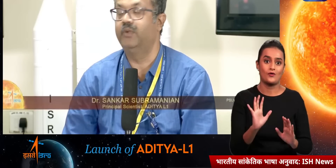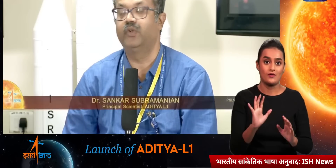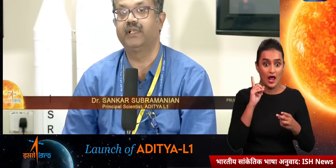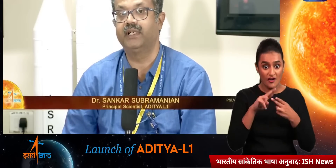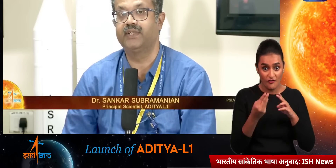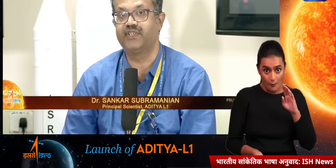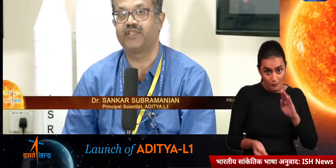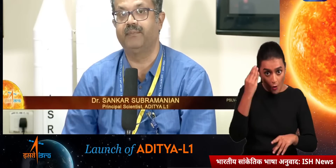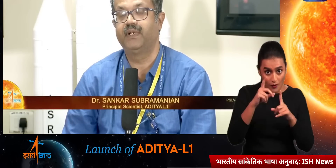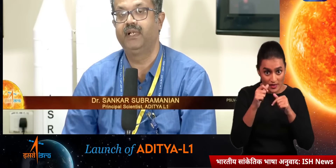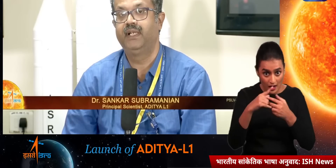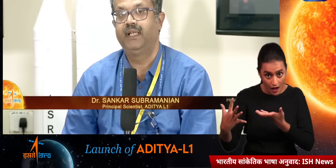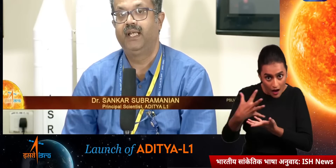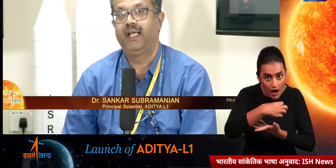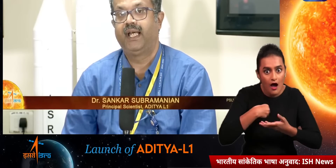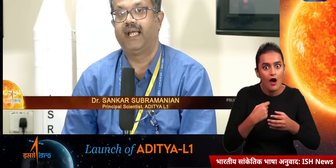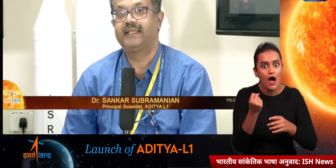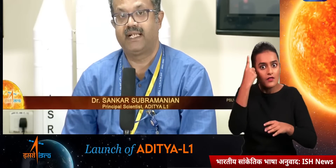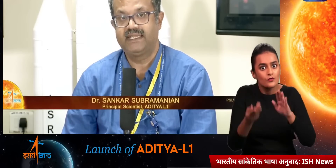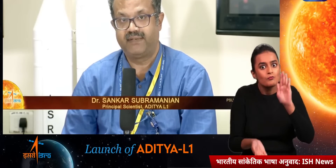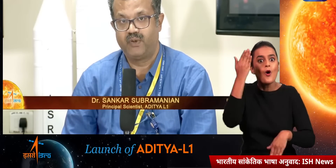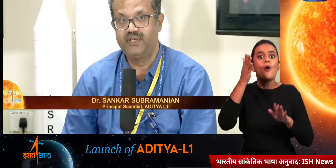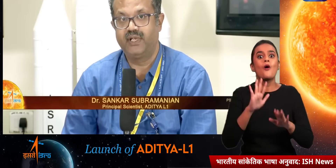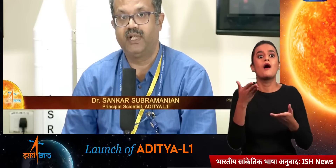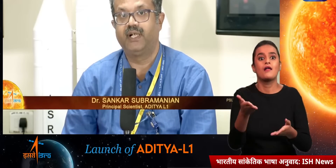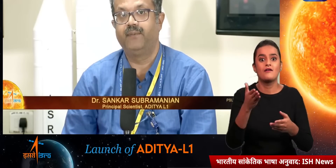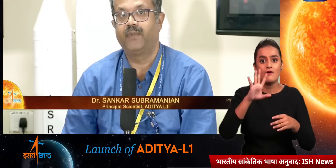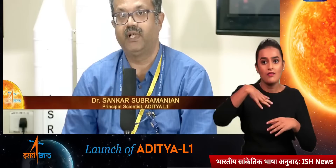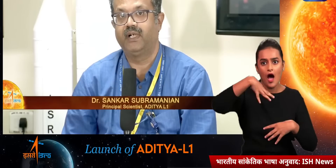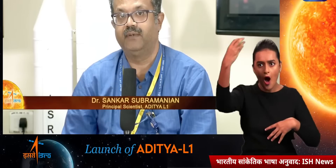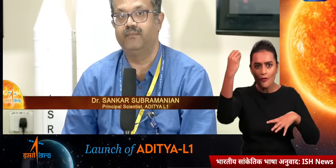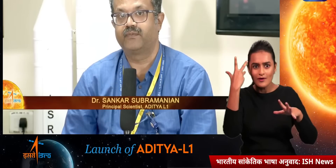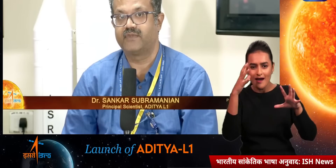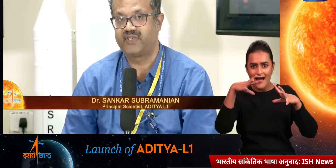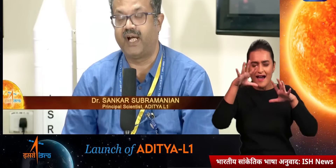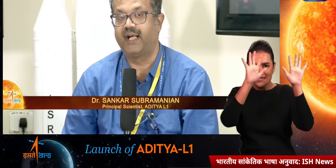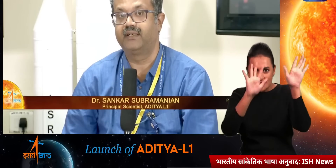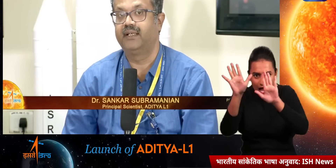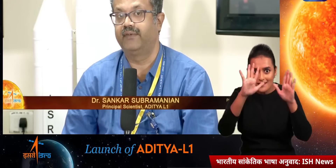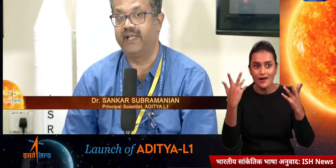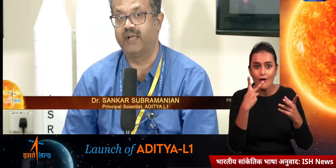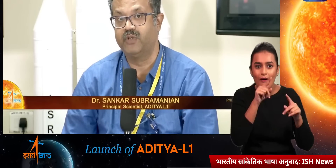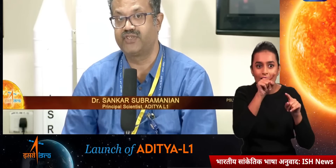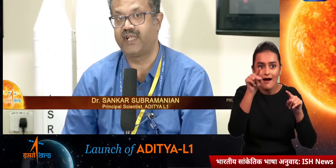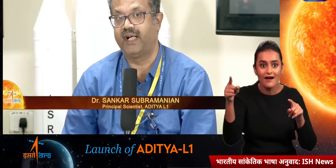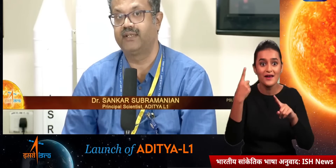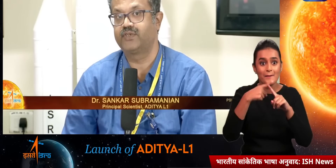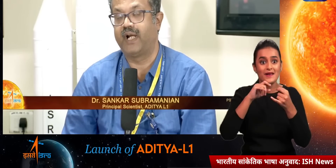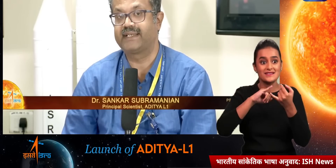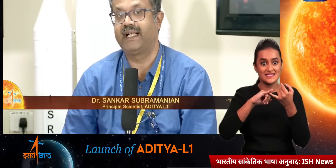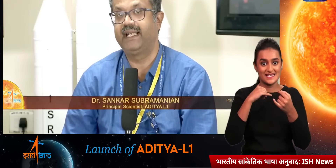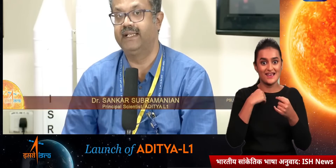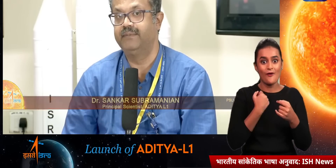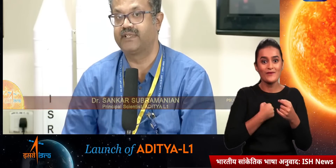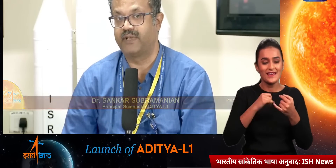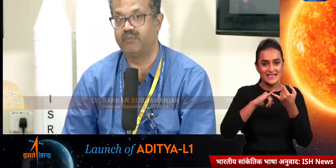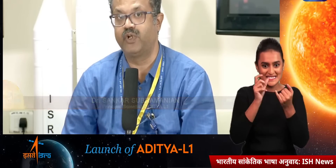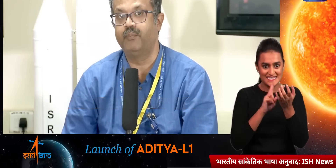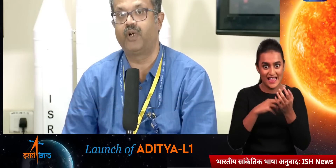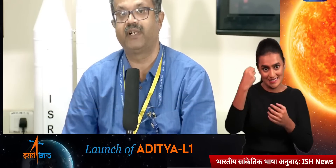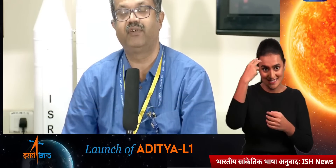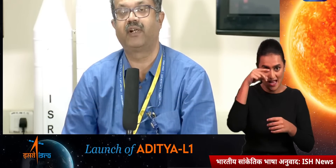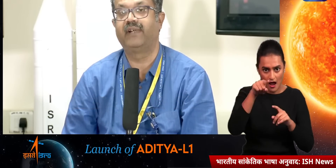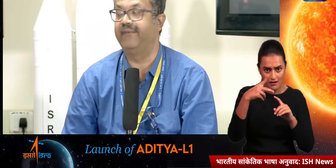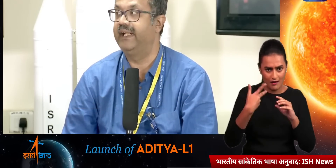understanding about the system. And Sun is our own star, our dearmost star, so understanding them is much